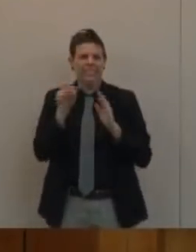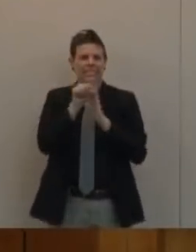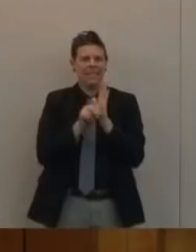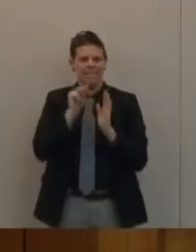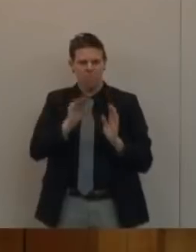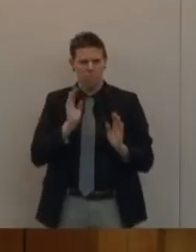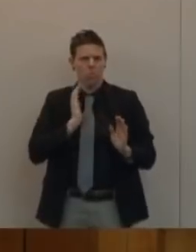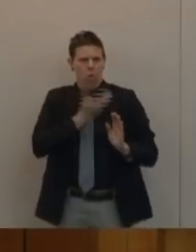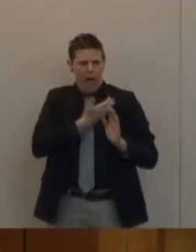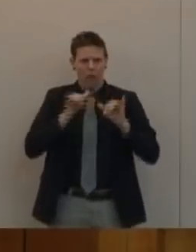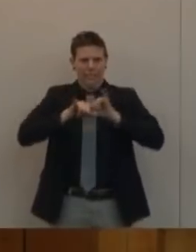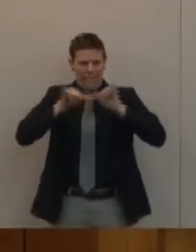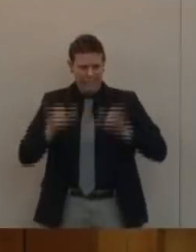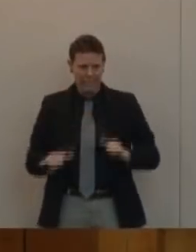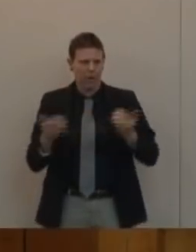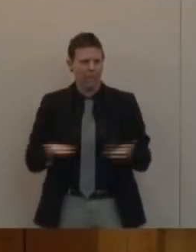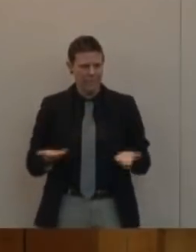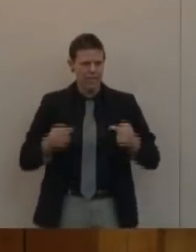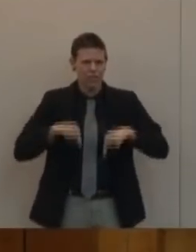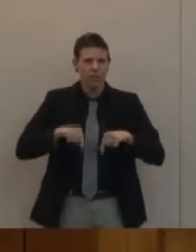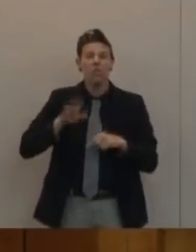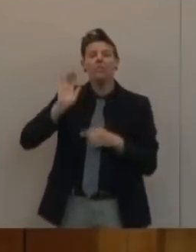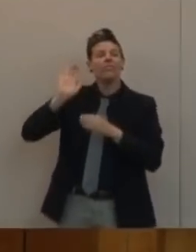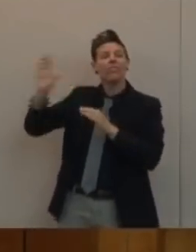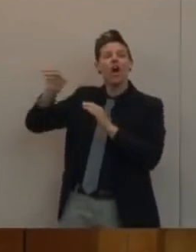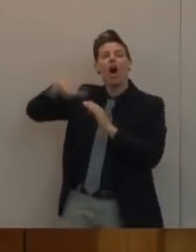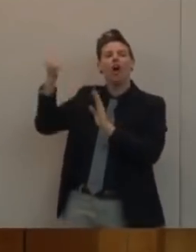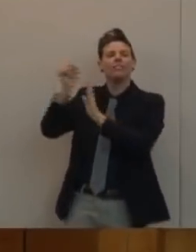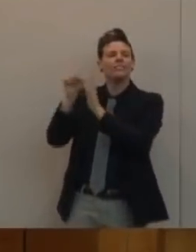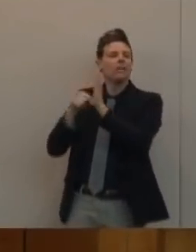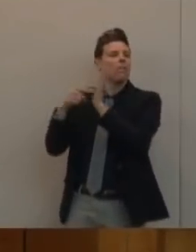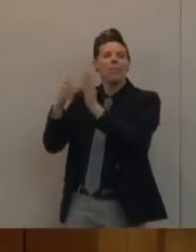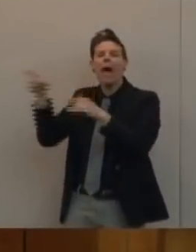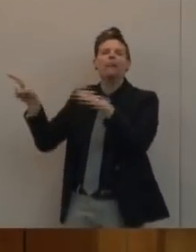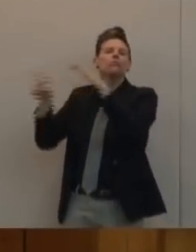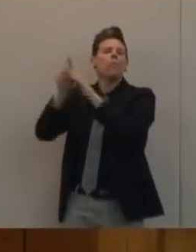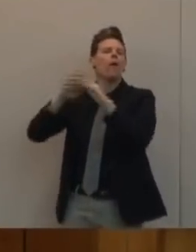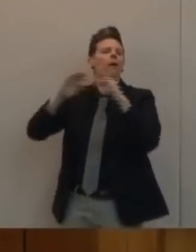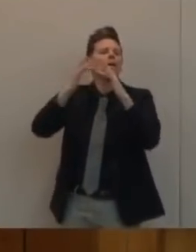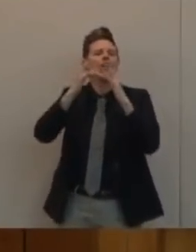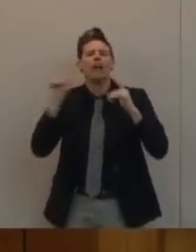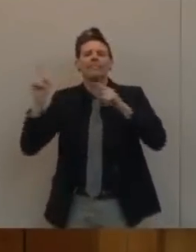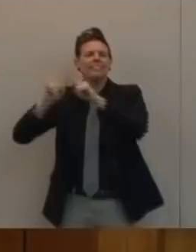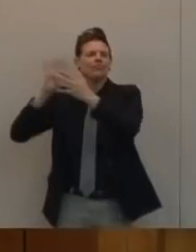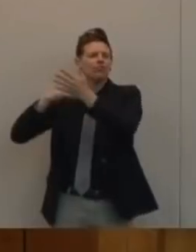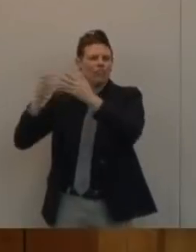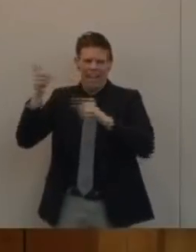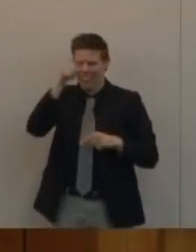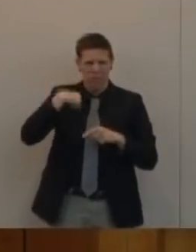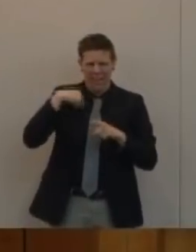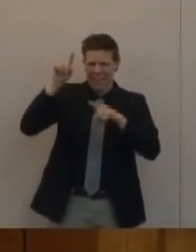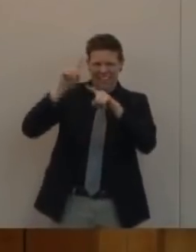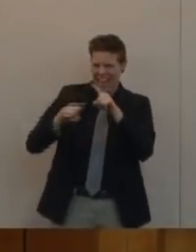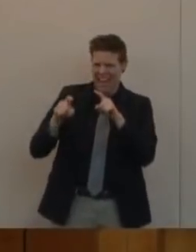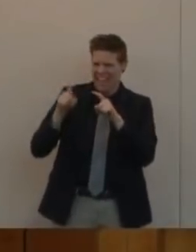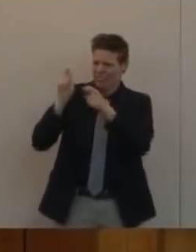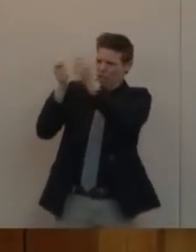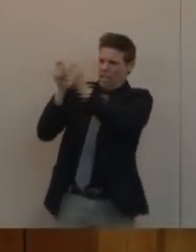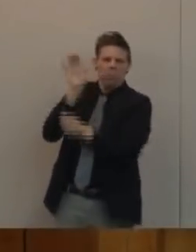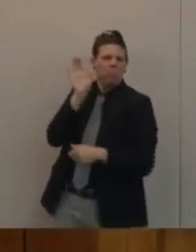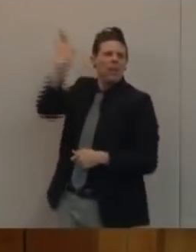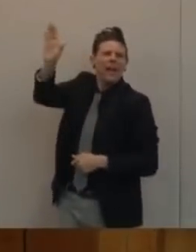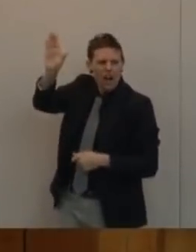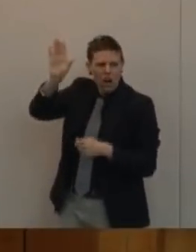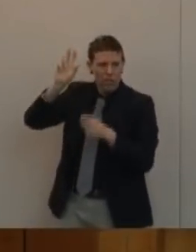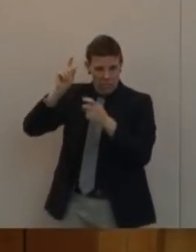the vast majority of the other models just show up on the internet. There's some graphs there, and we can't get in and manipulate and determine whether they've